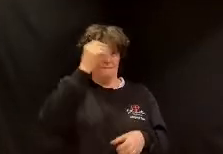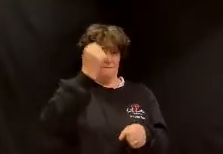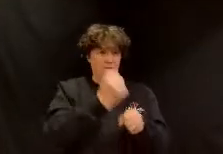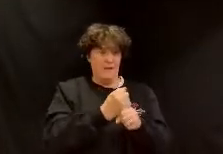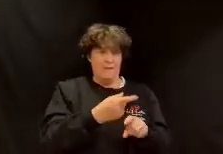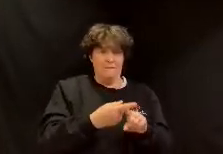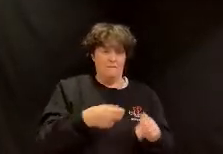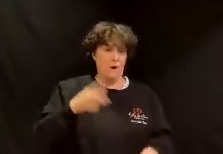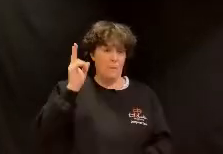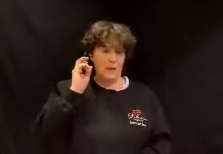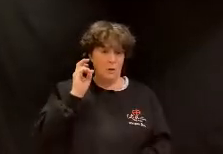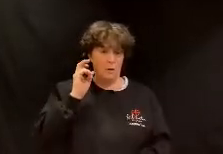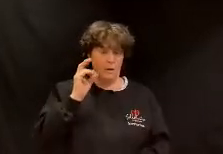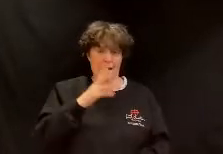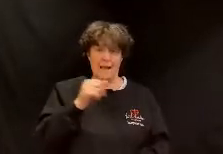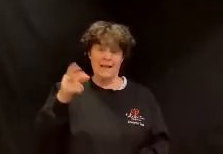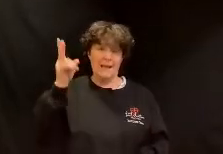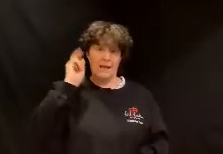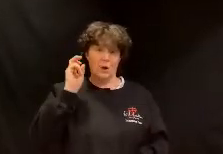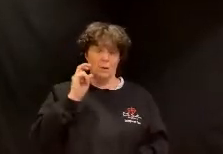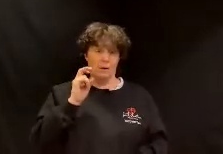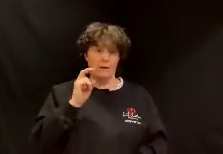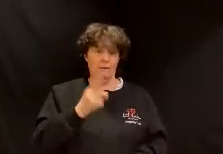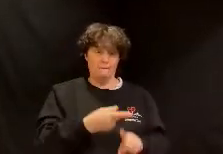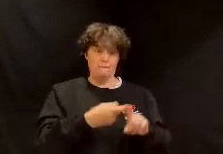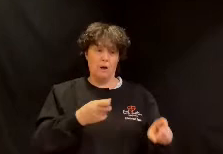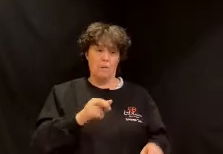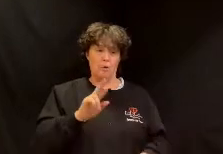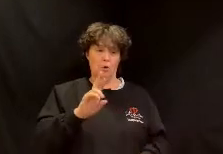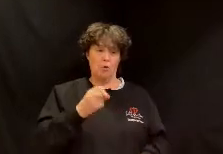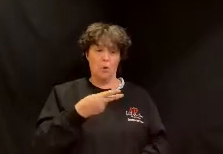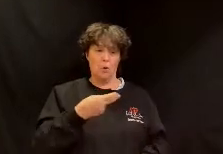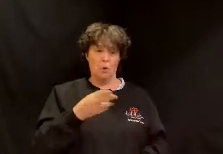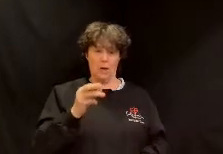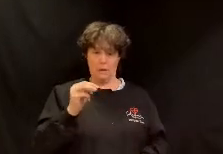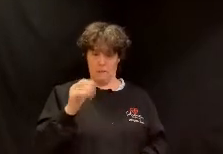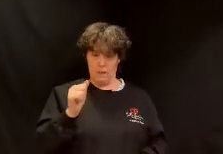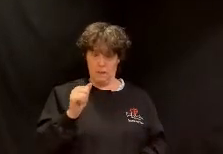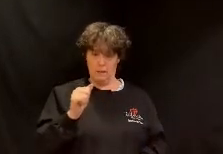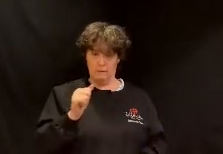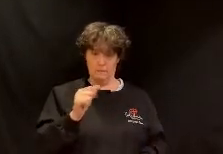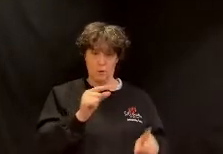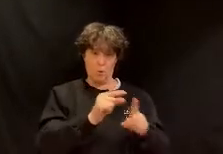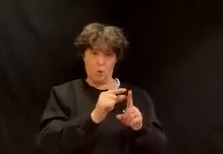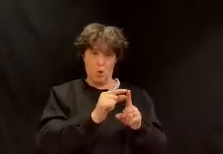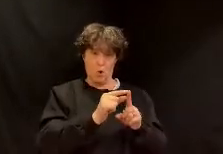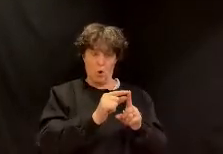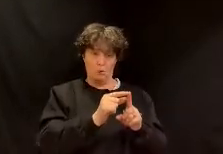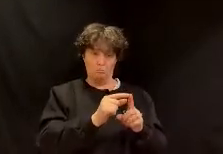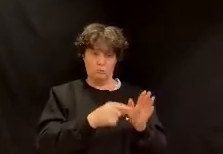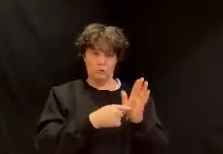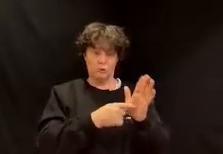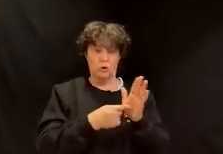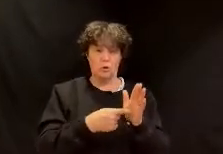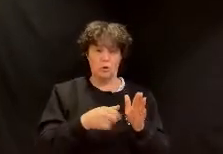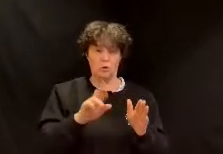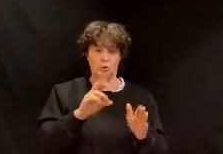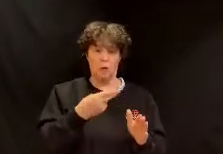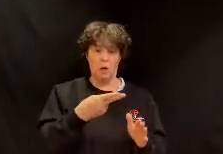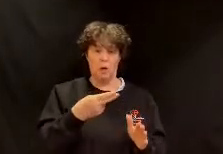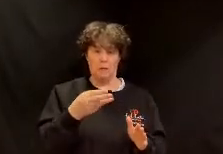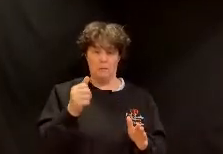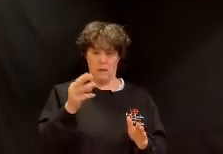And hearing by the rhema. The word there is rhema. Faith comes by hearing, and hearing by